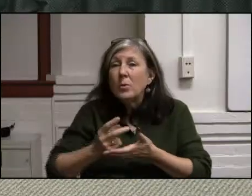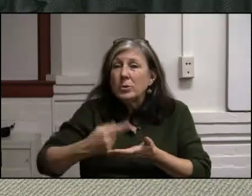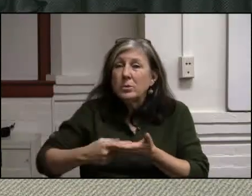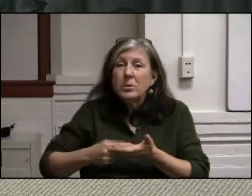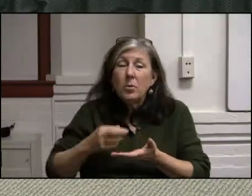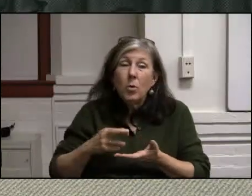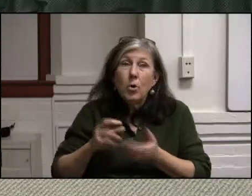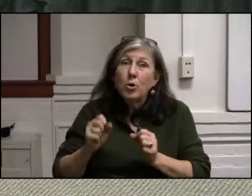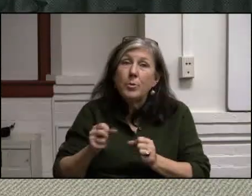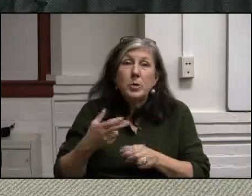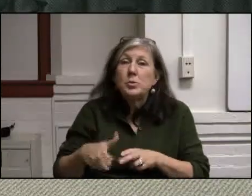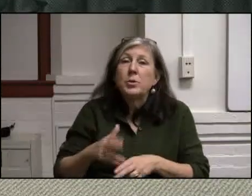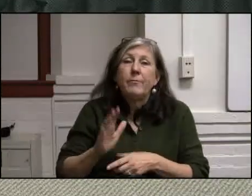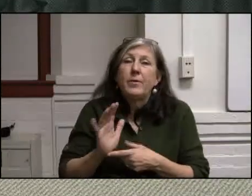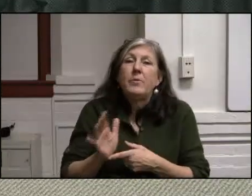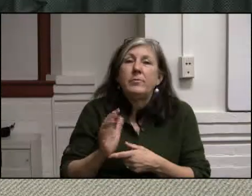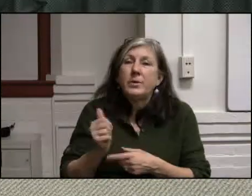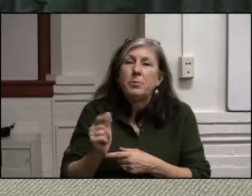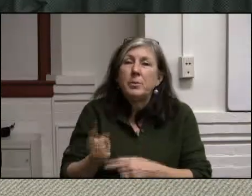that takes 5 or 10 minutes.